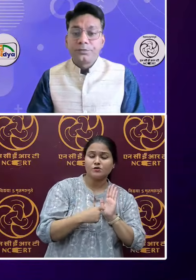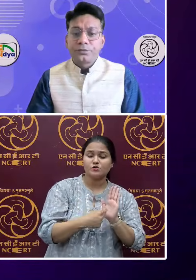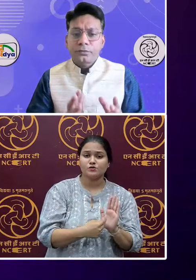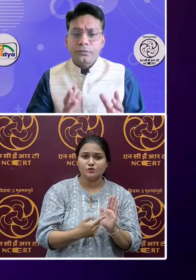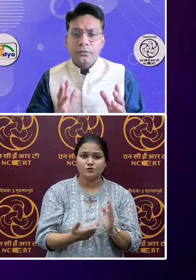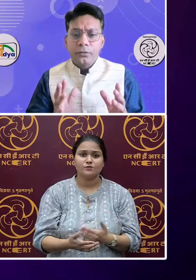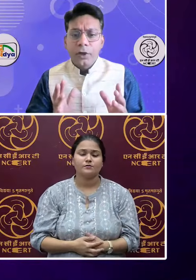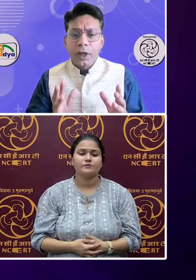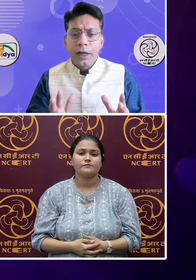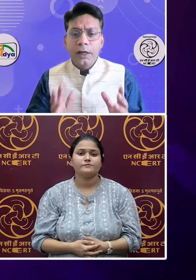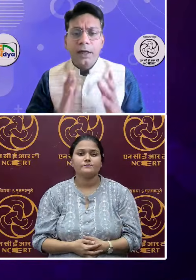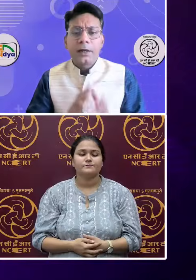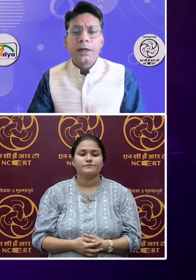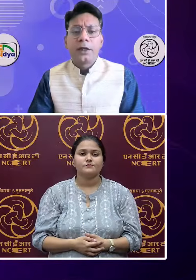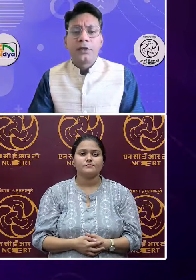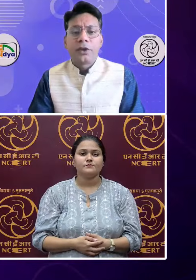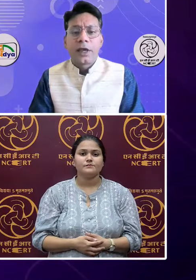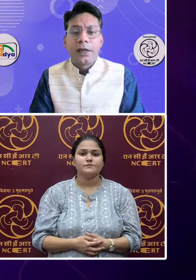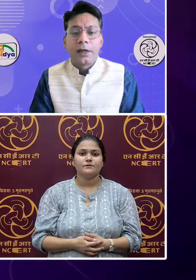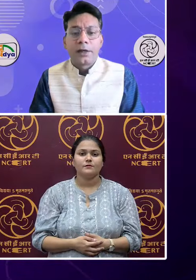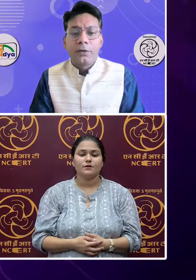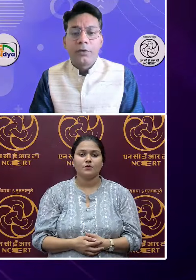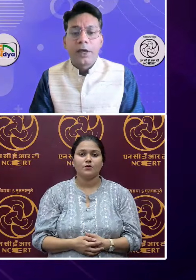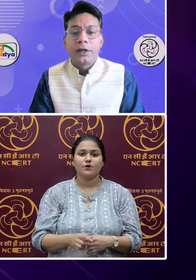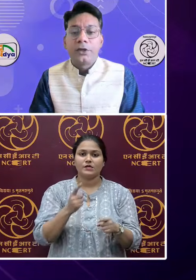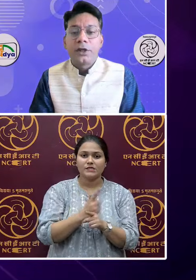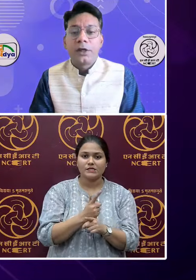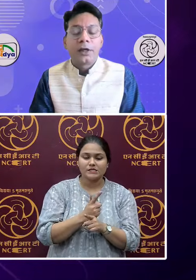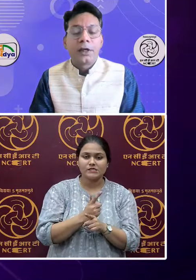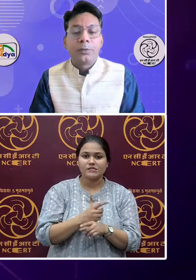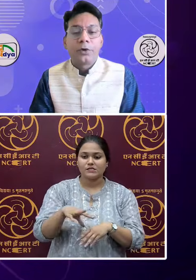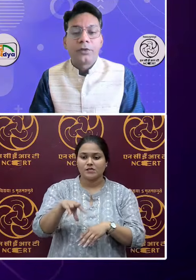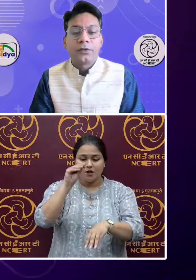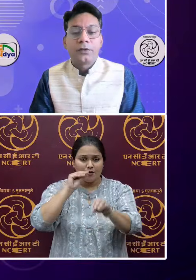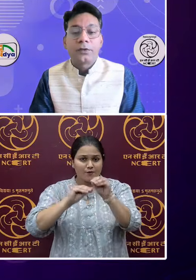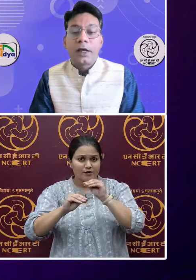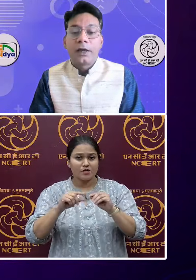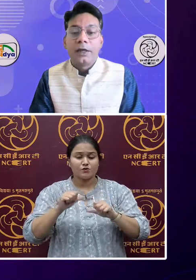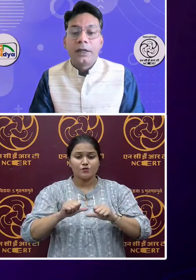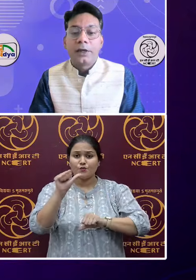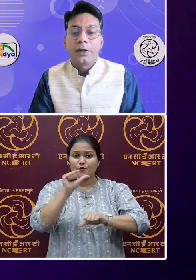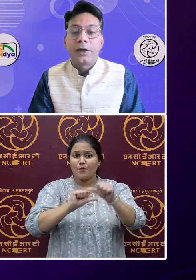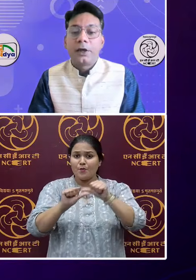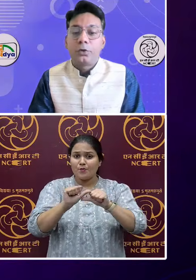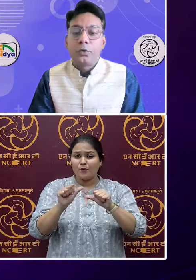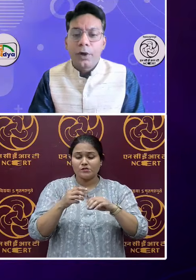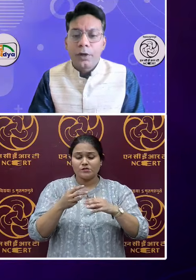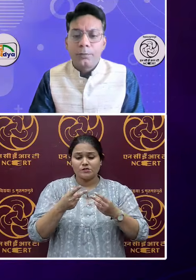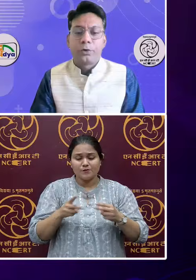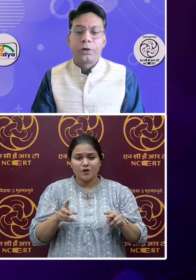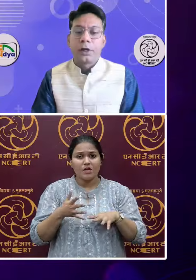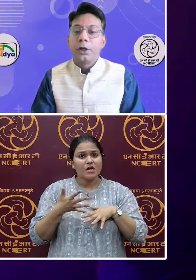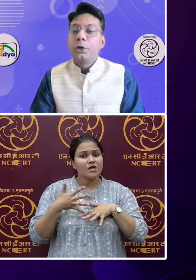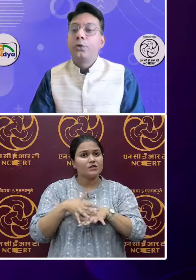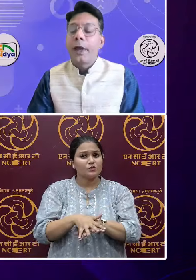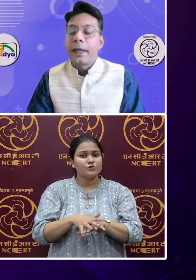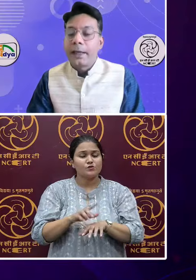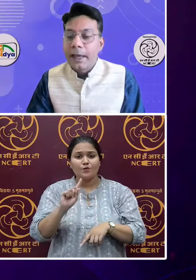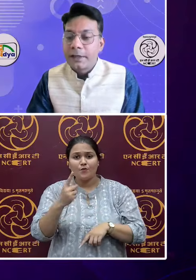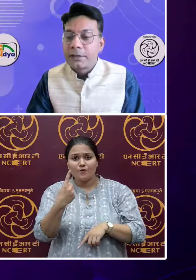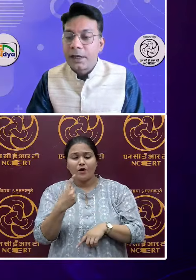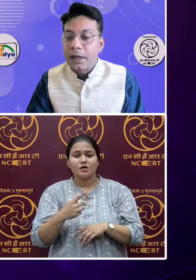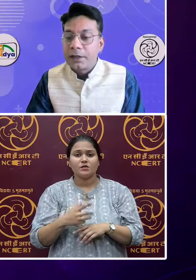located. Integrated teaching and learning, where teaching learning processes are integrated into one portal